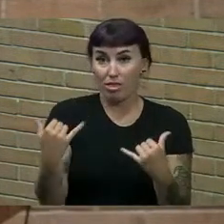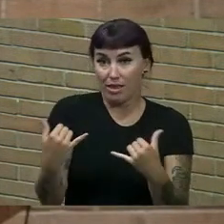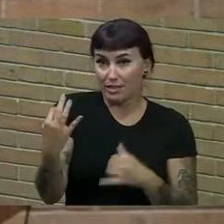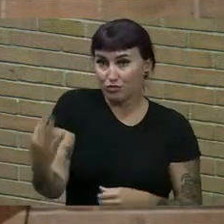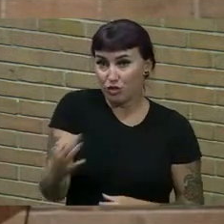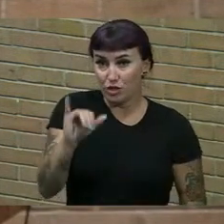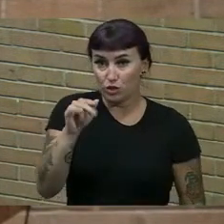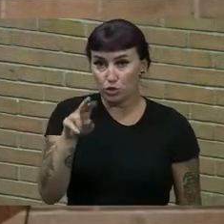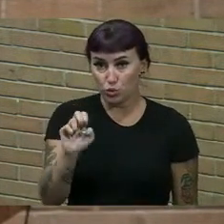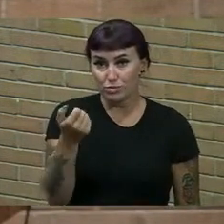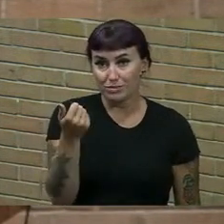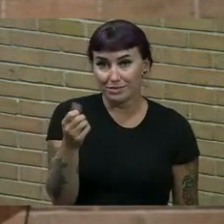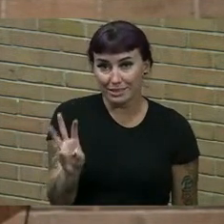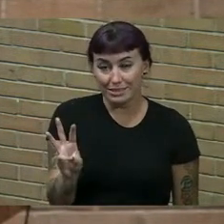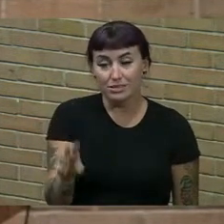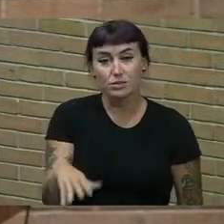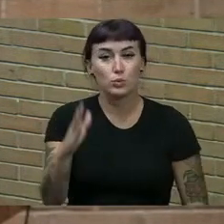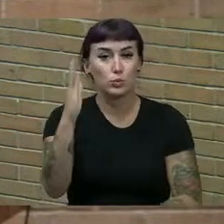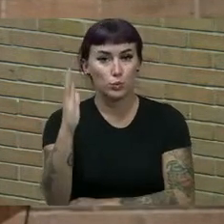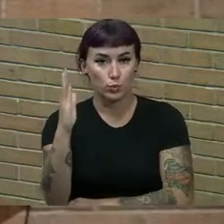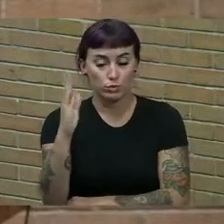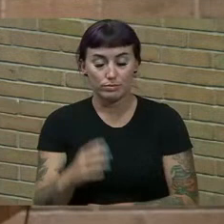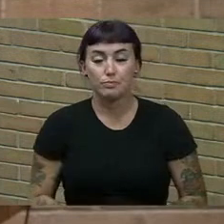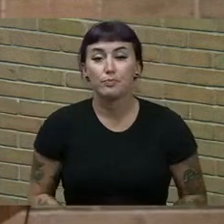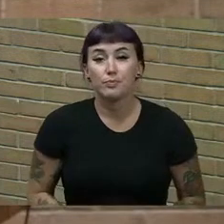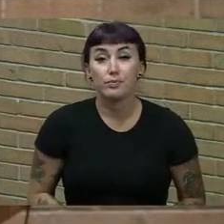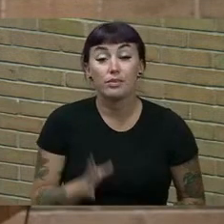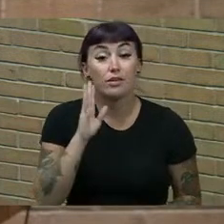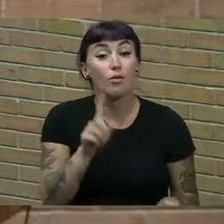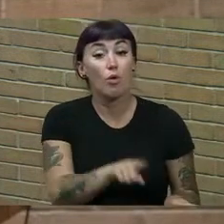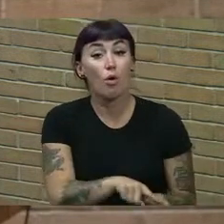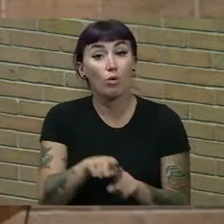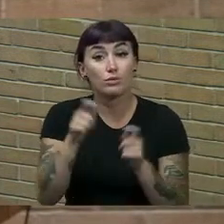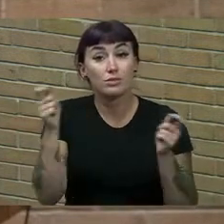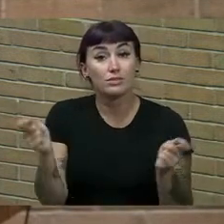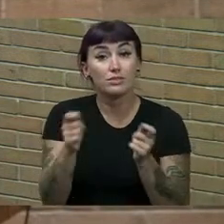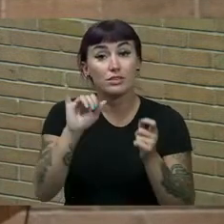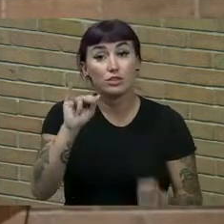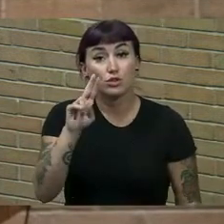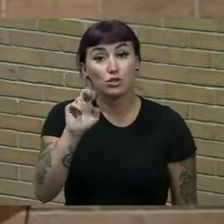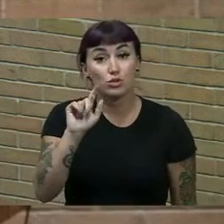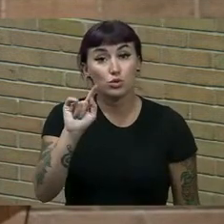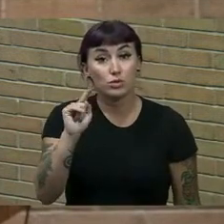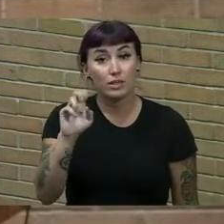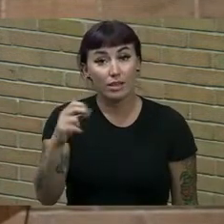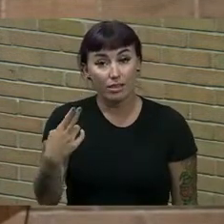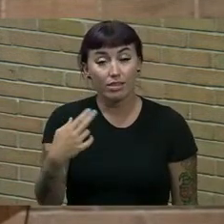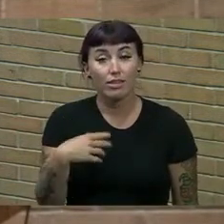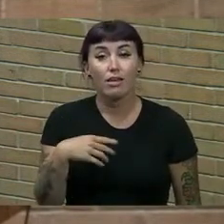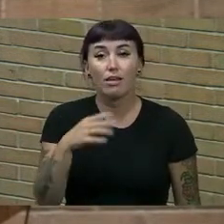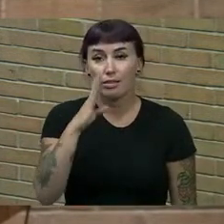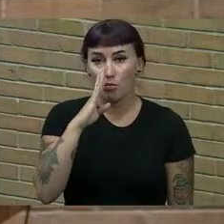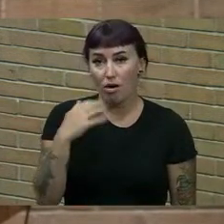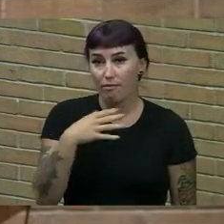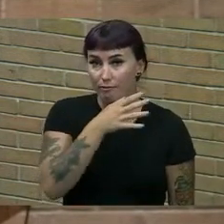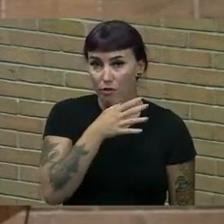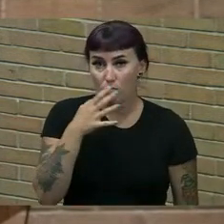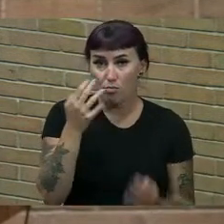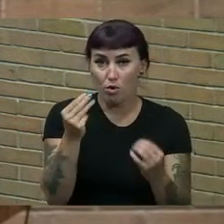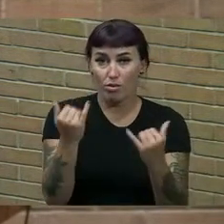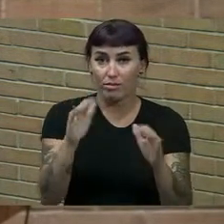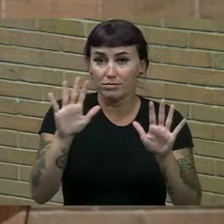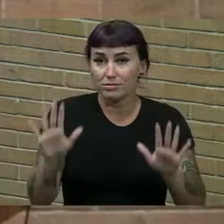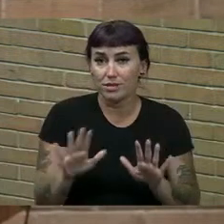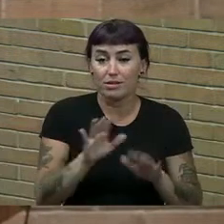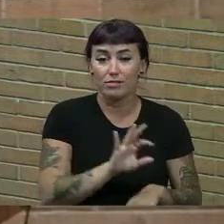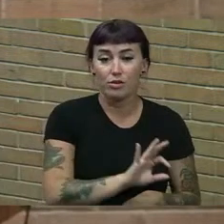June 16th at noon. We'll also be celebrating Juneteenth at the Brighton Farmers Market this Sunday